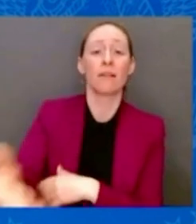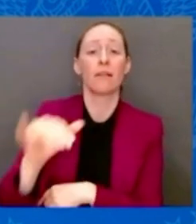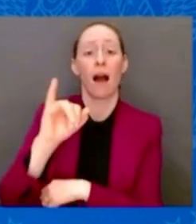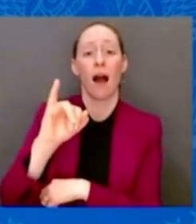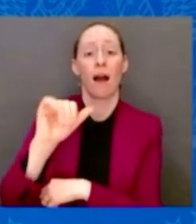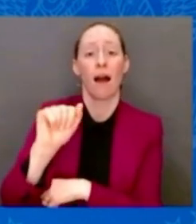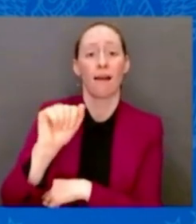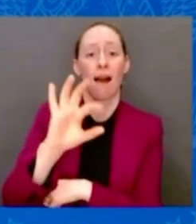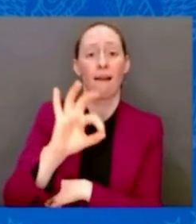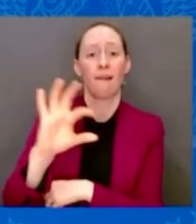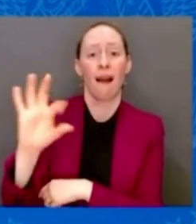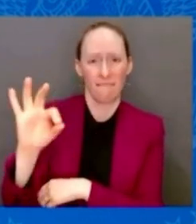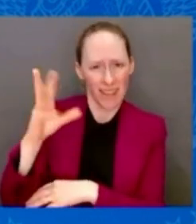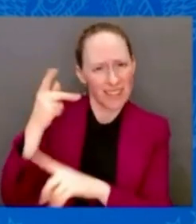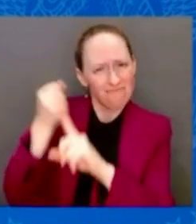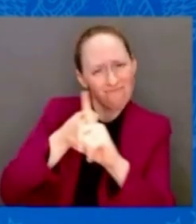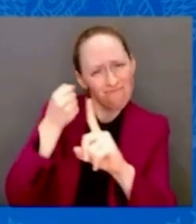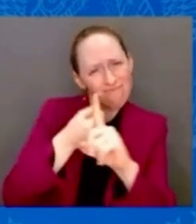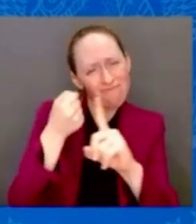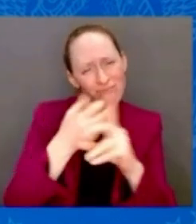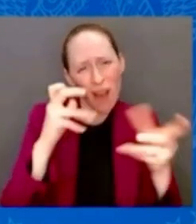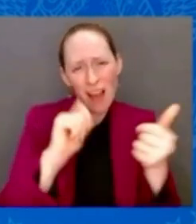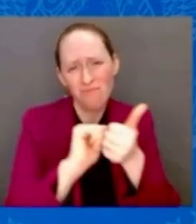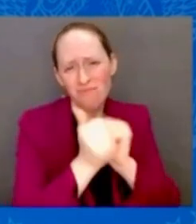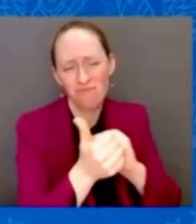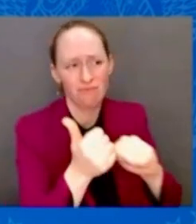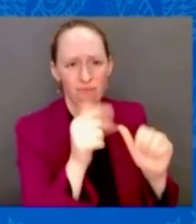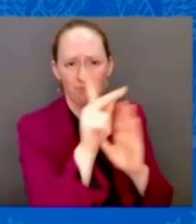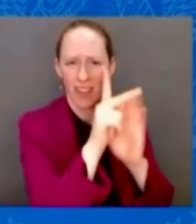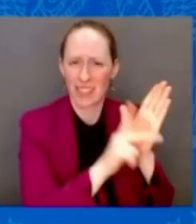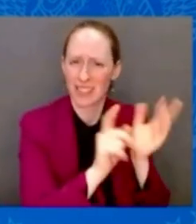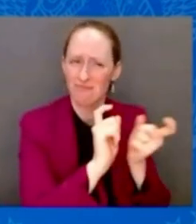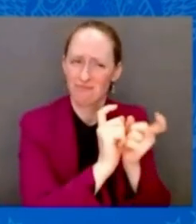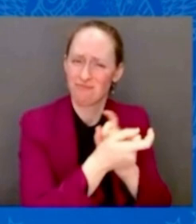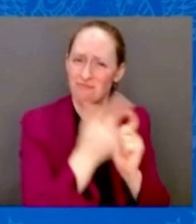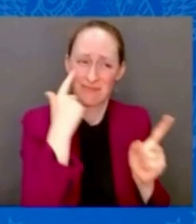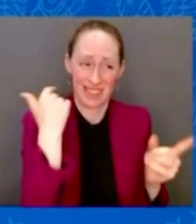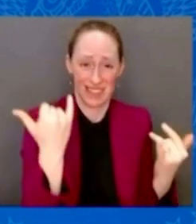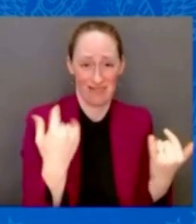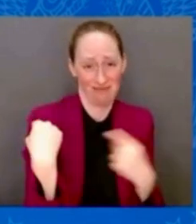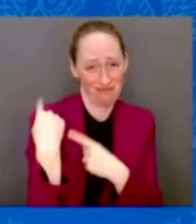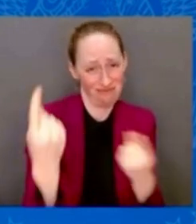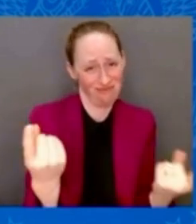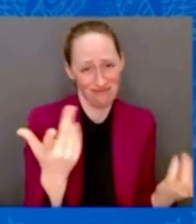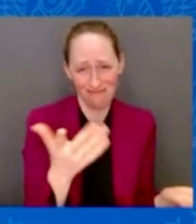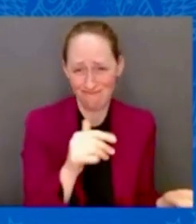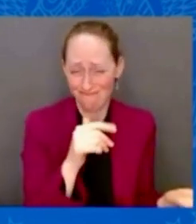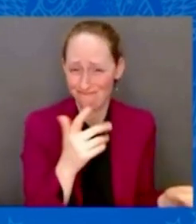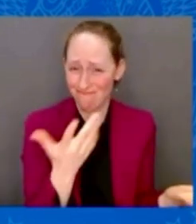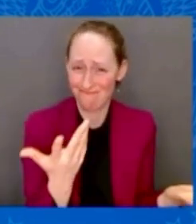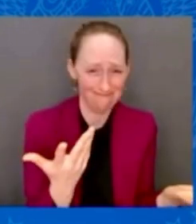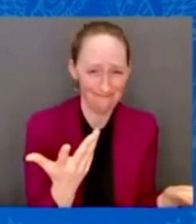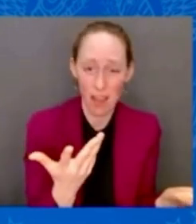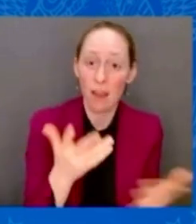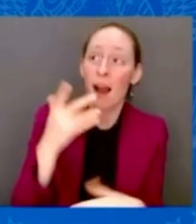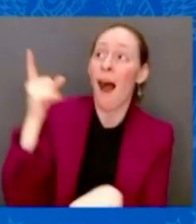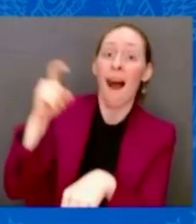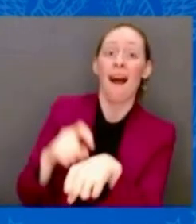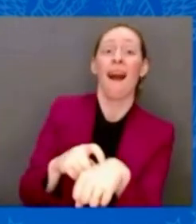Kelly made them a priority. And when President Biden was elected, he finally made the progress we'd been waiting